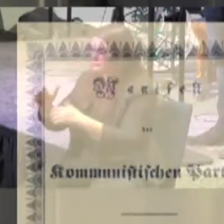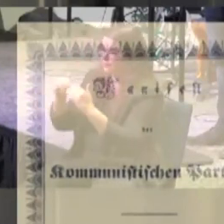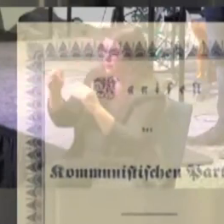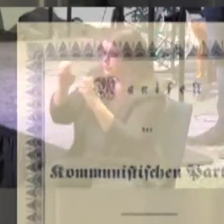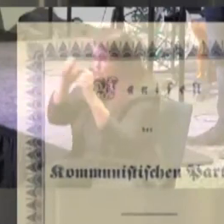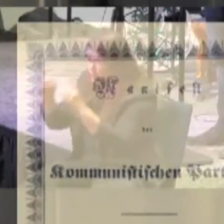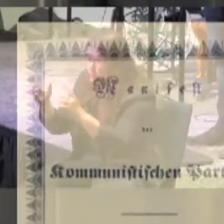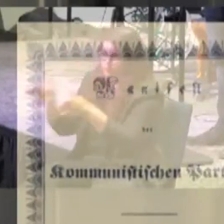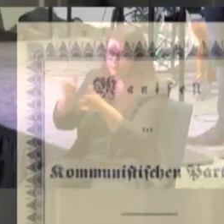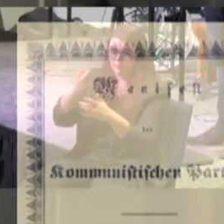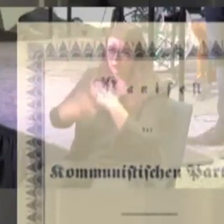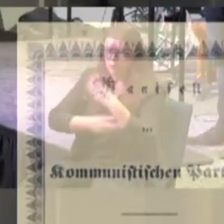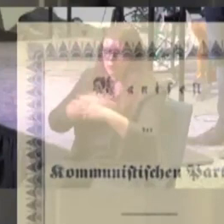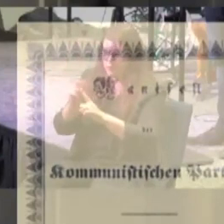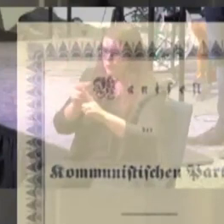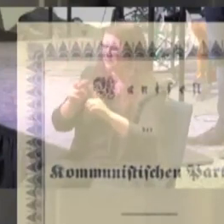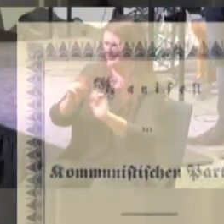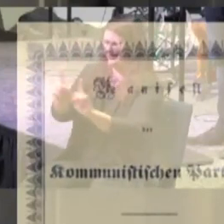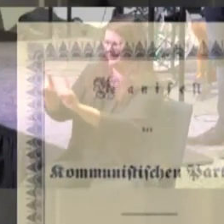worldviews, etc.